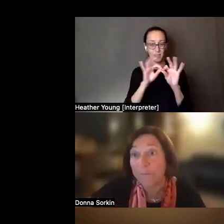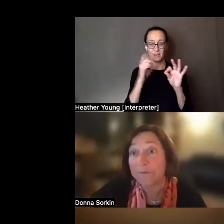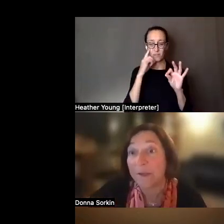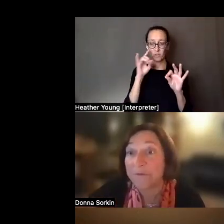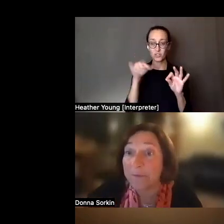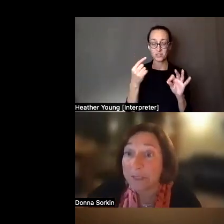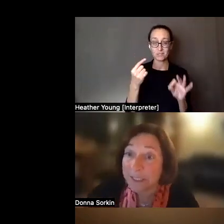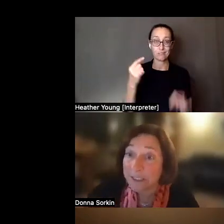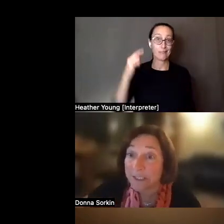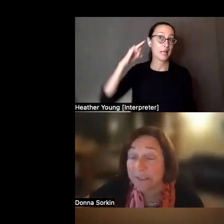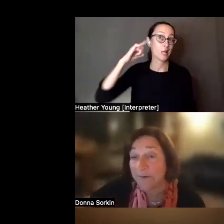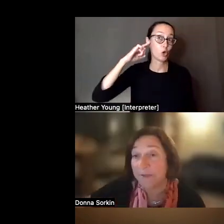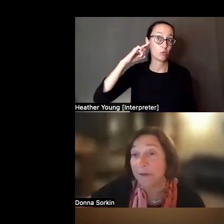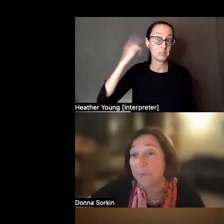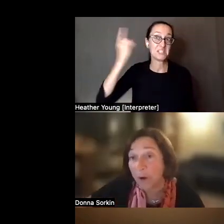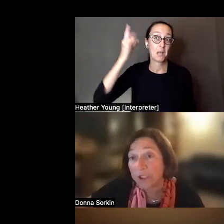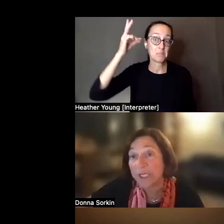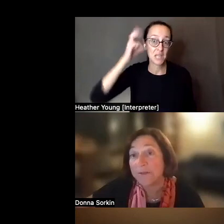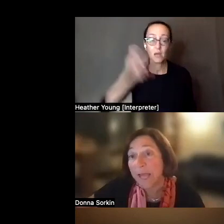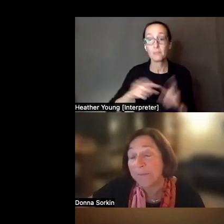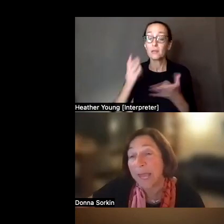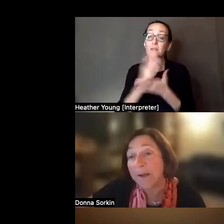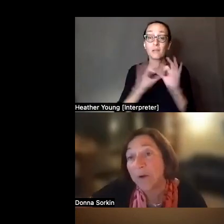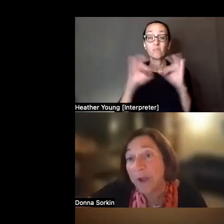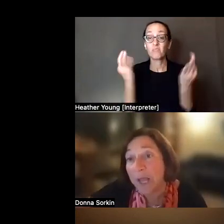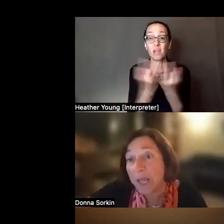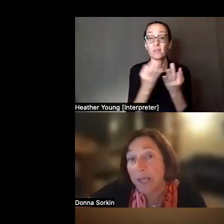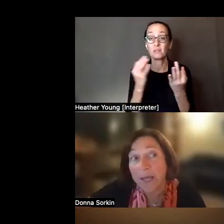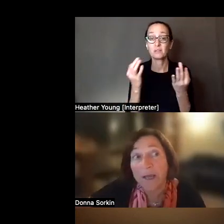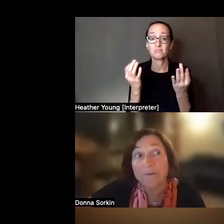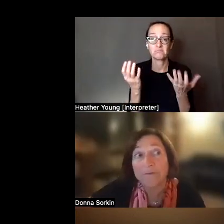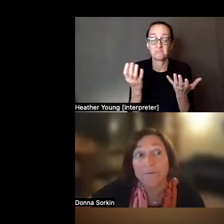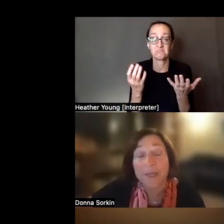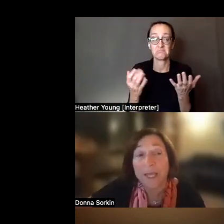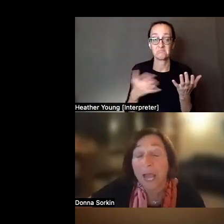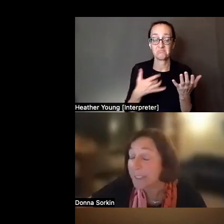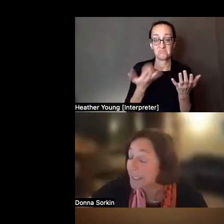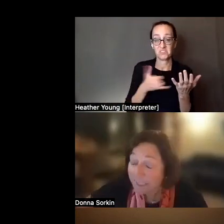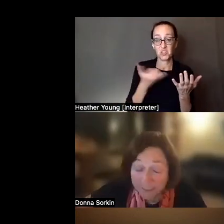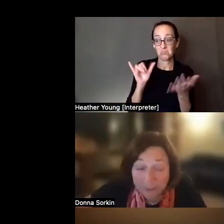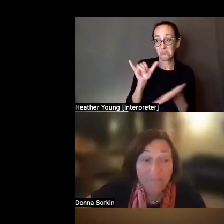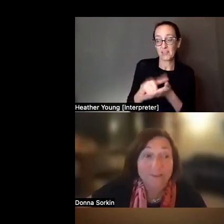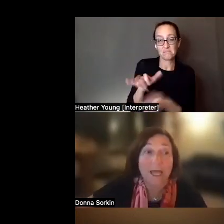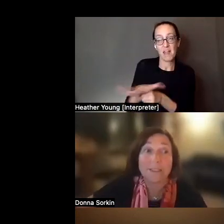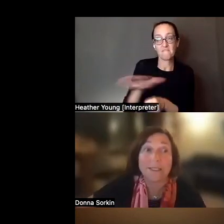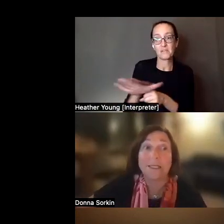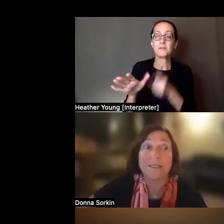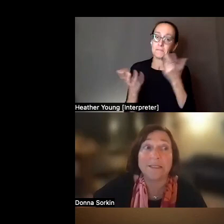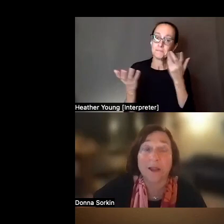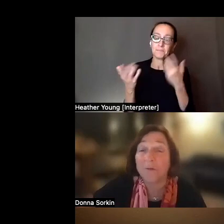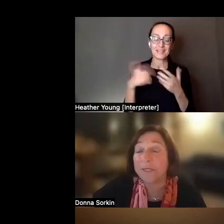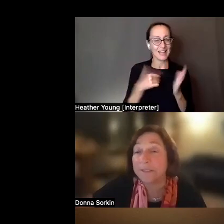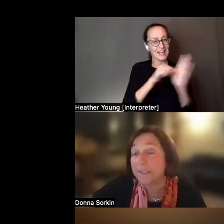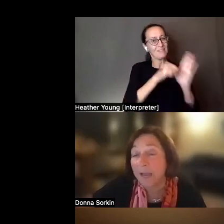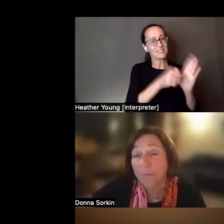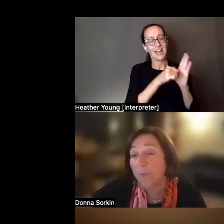some families that approach it in that manner. And I just keep emphasizing that the